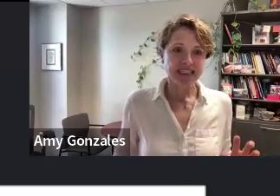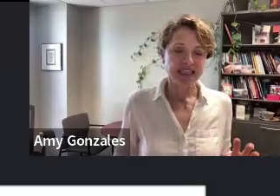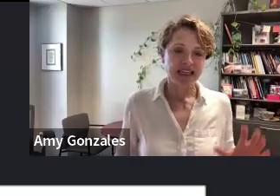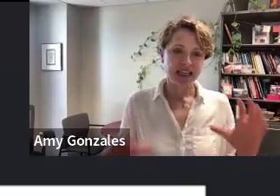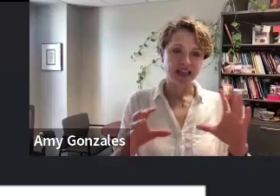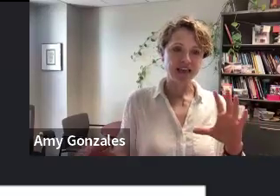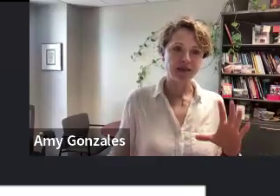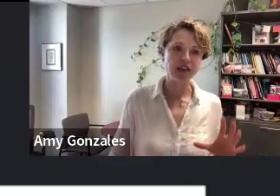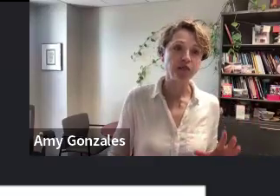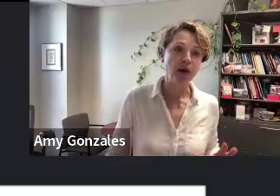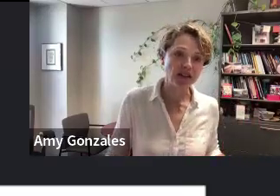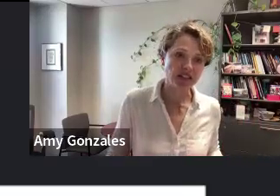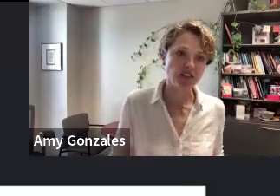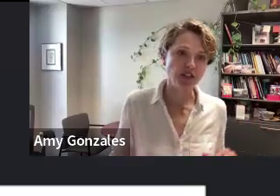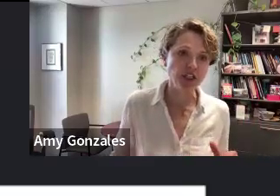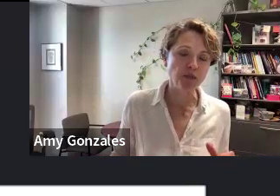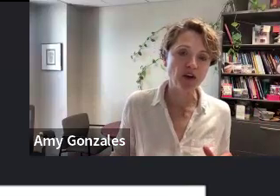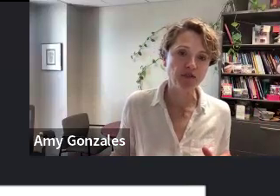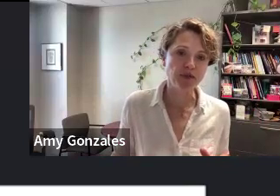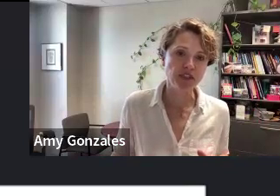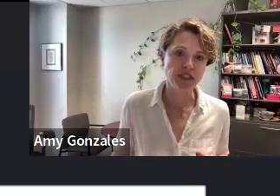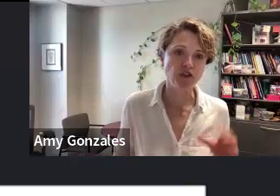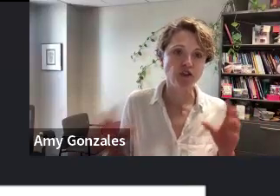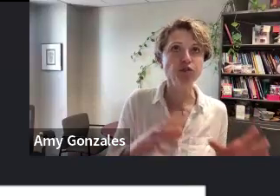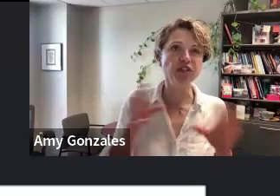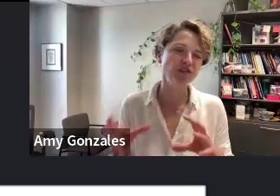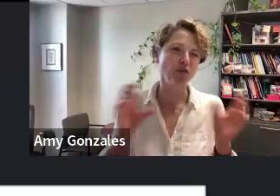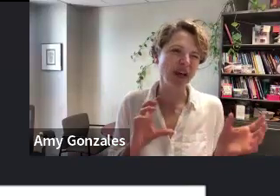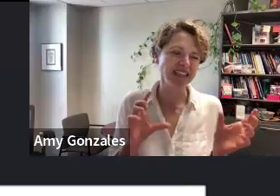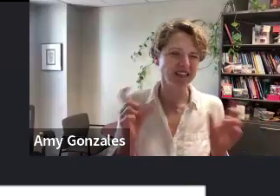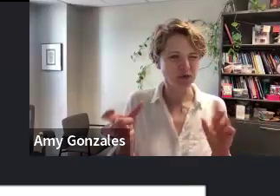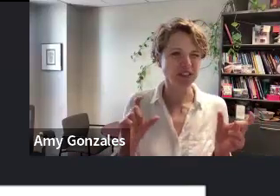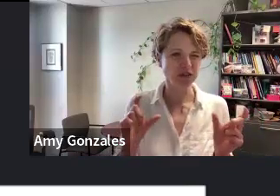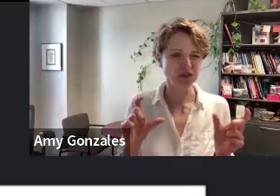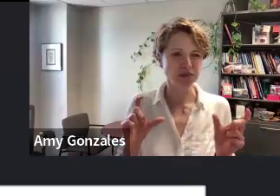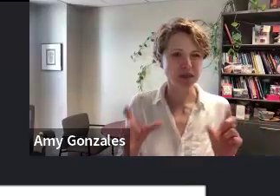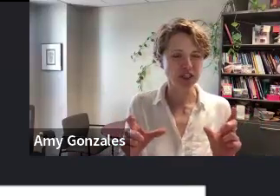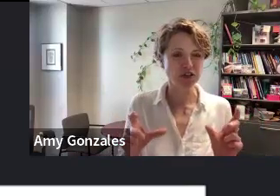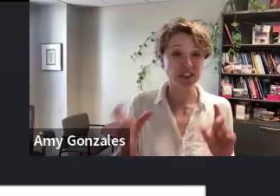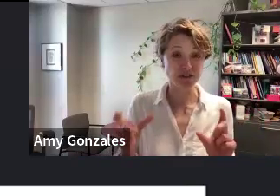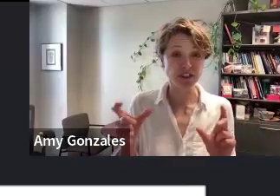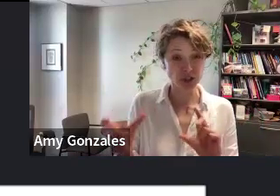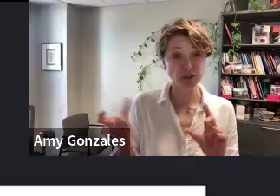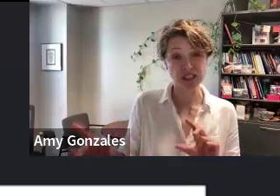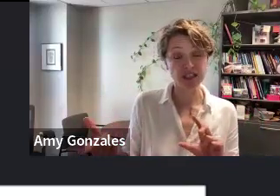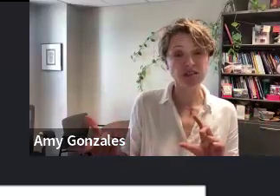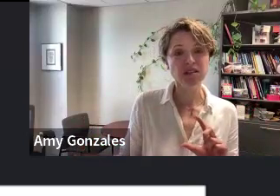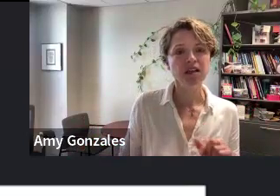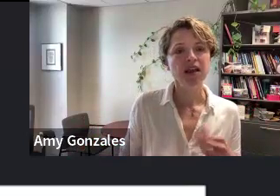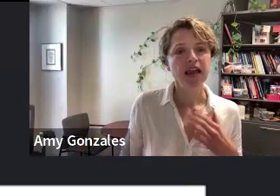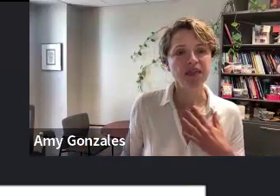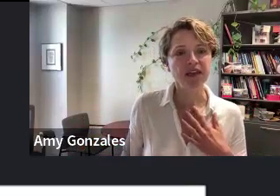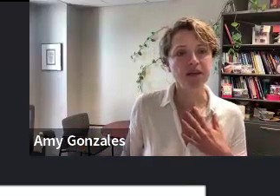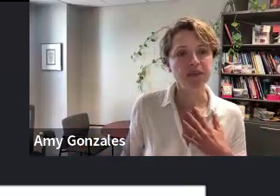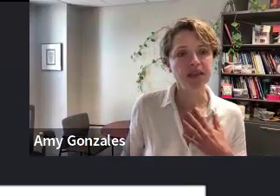this case, these boxes, each box represents 2 different ways that the researchers measured digital